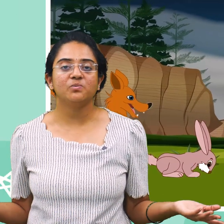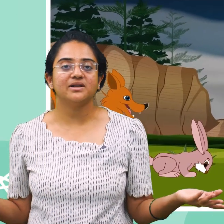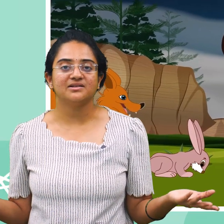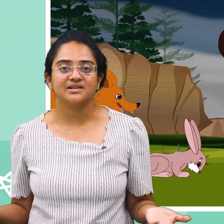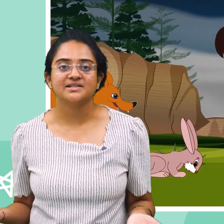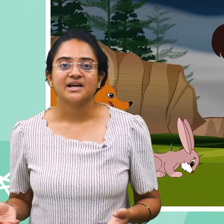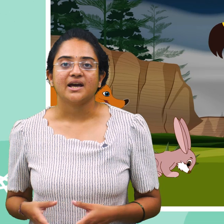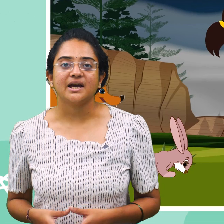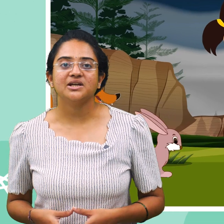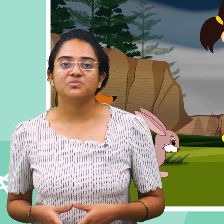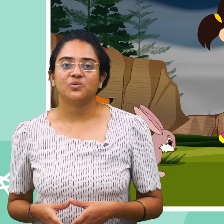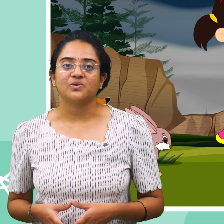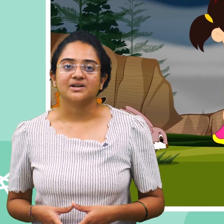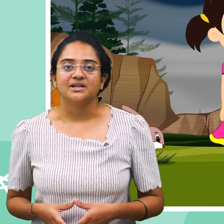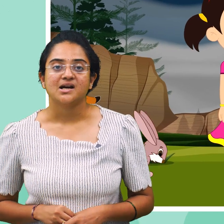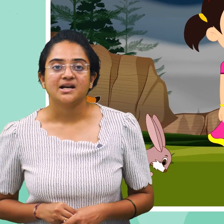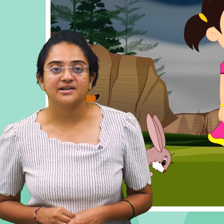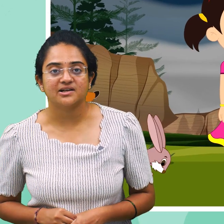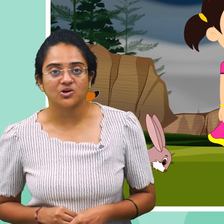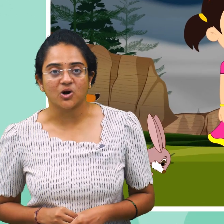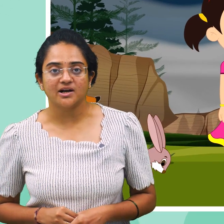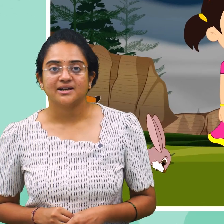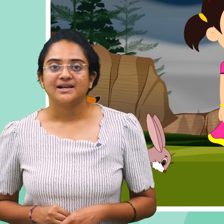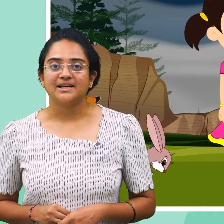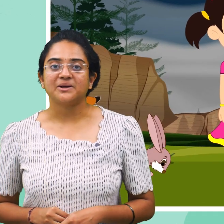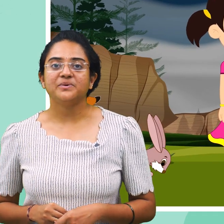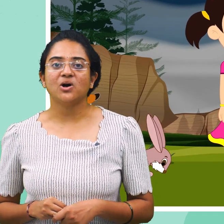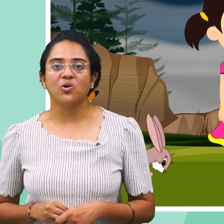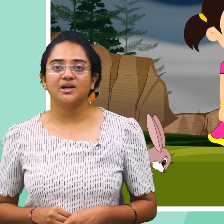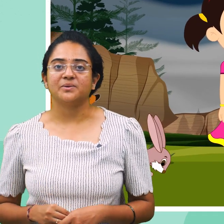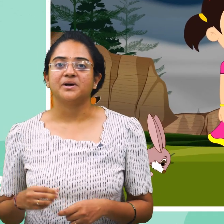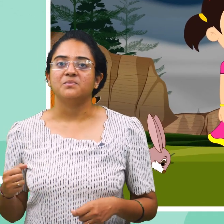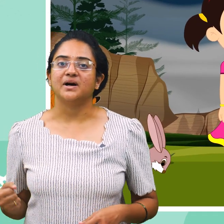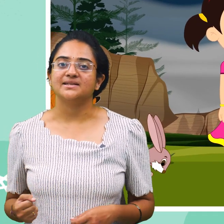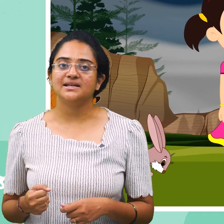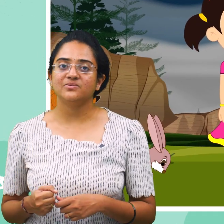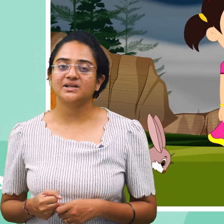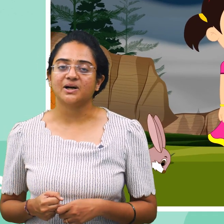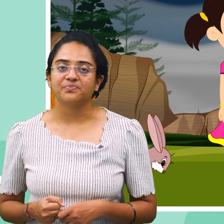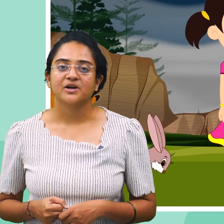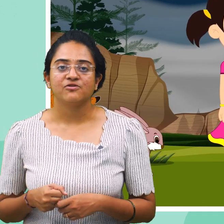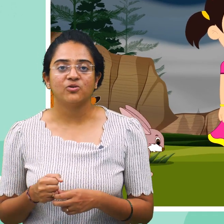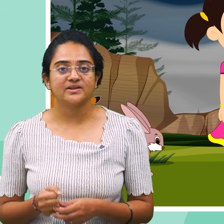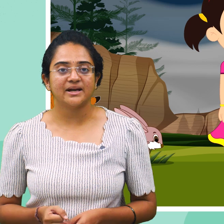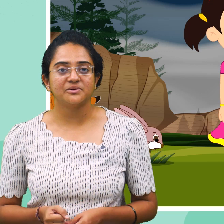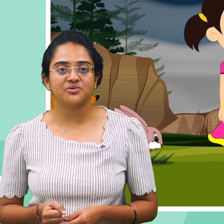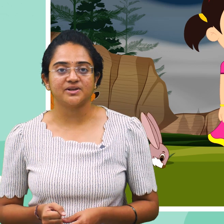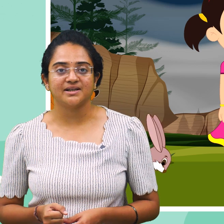no mothers anymore. Dear God, let me hold up my silver cup